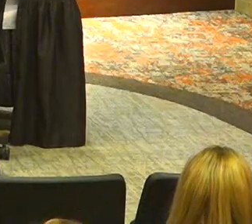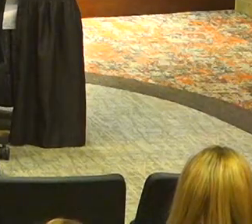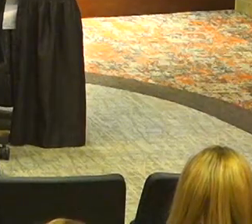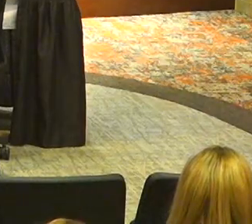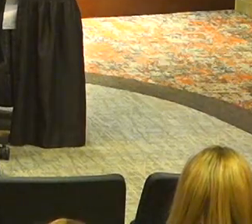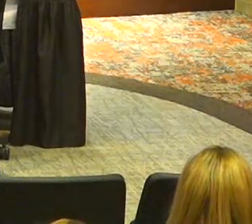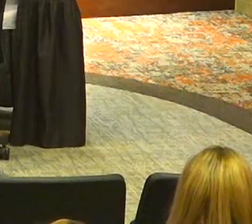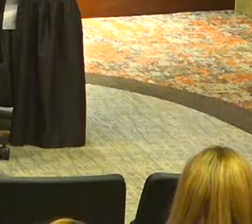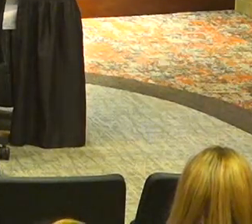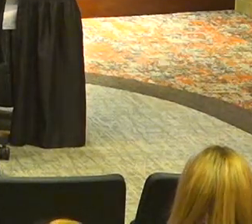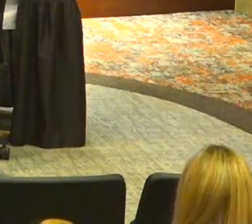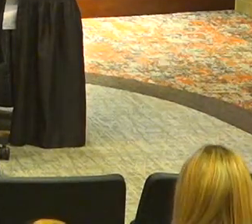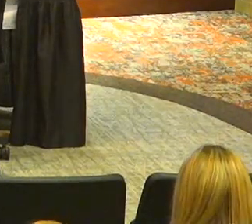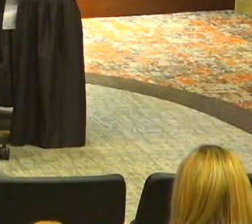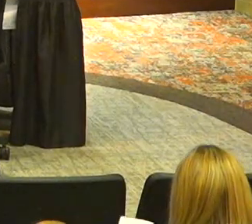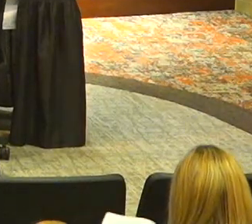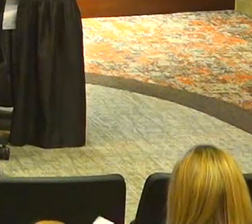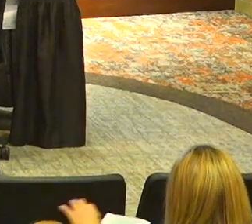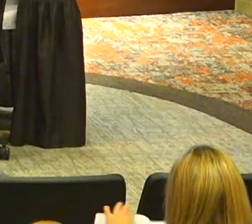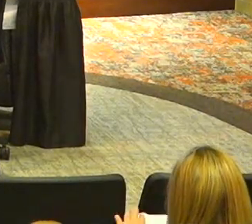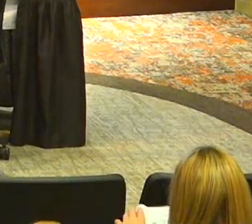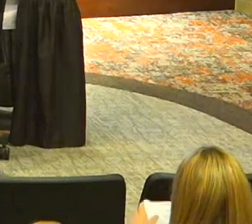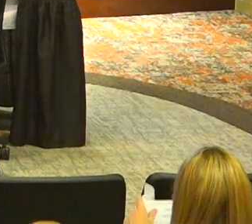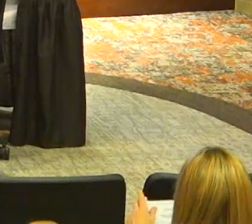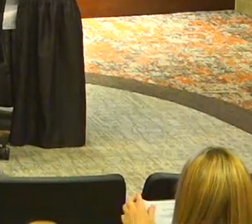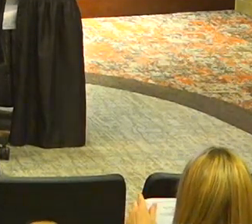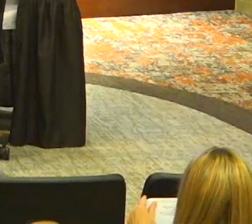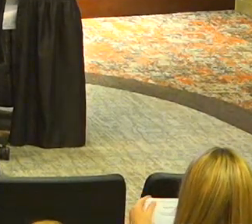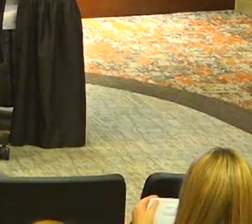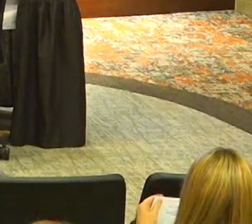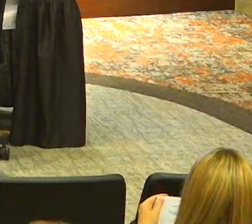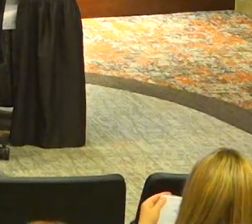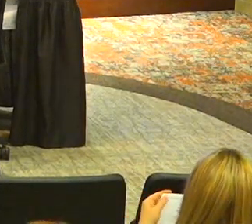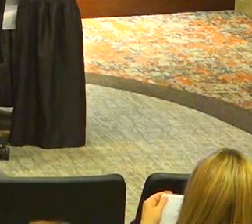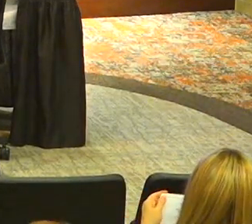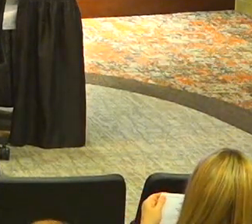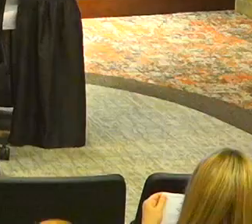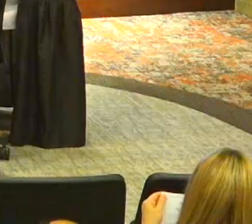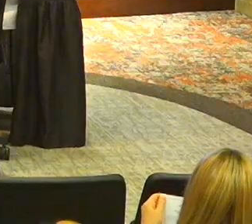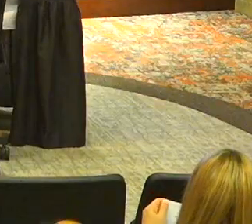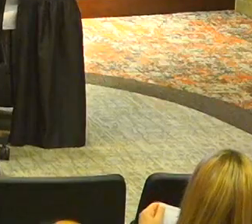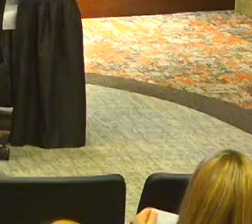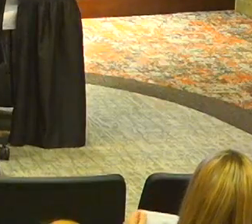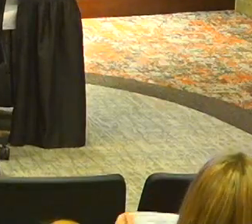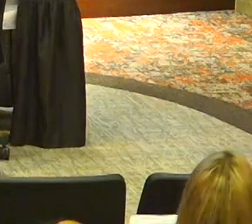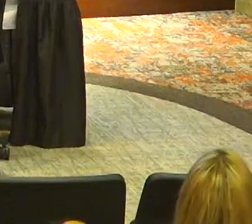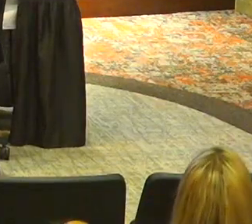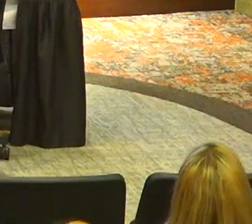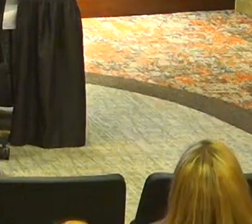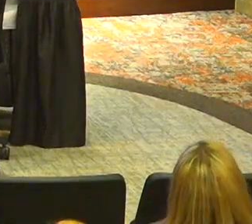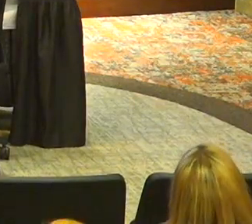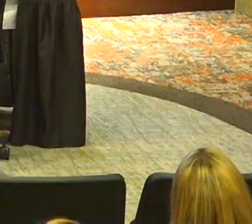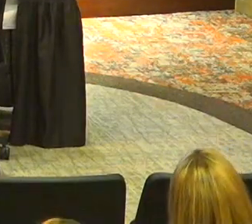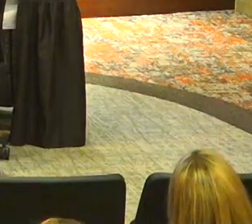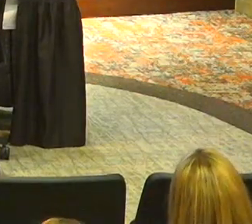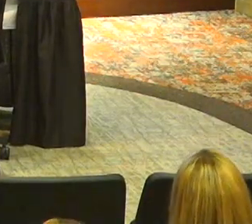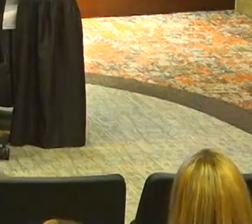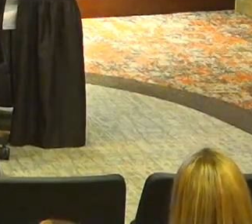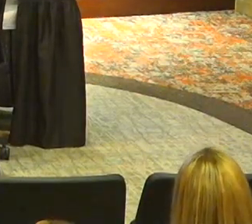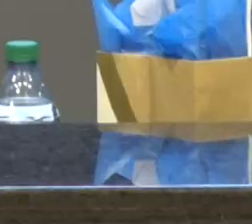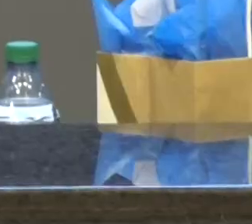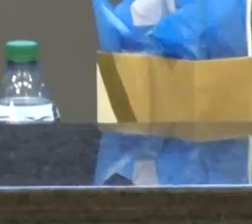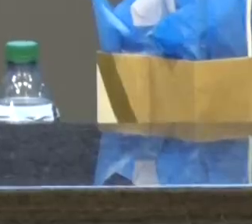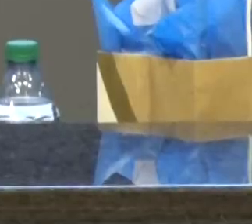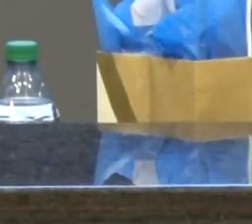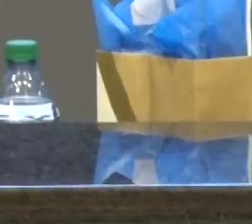City Council. Welcome to all the people here in the Bosque Theater Gallery today in beautiful downtown Waco. Welcome to all the viewers at home watching on the